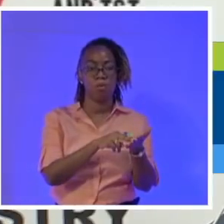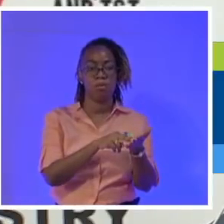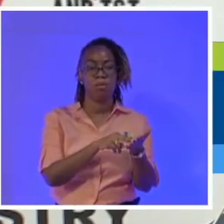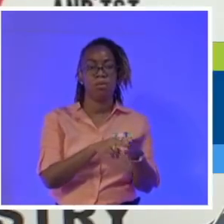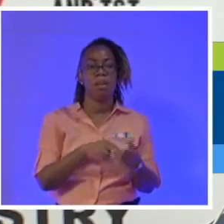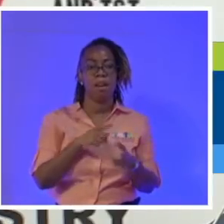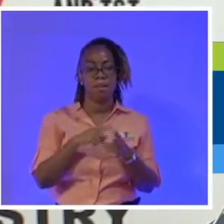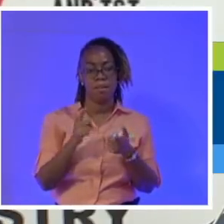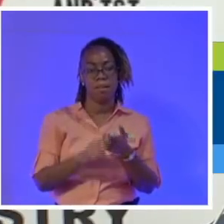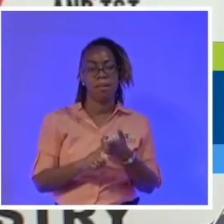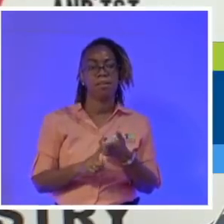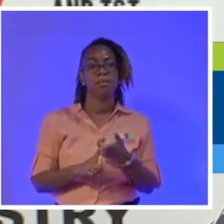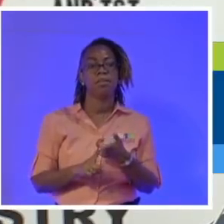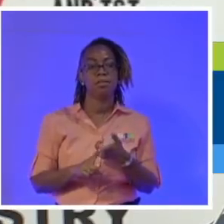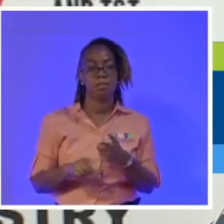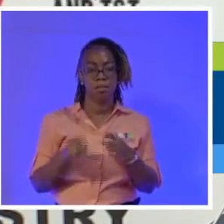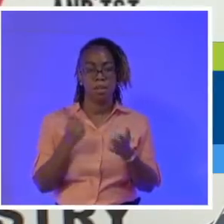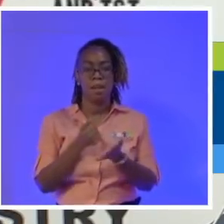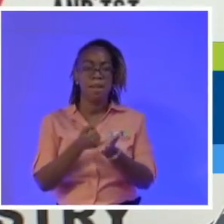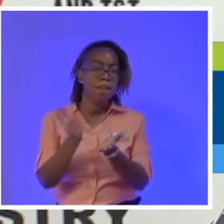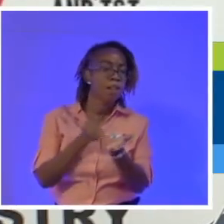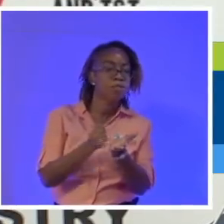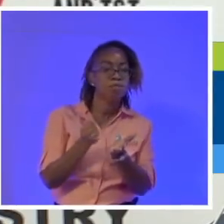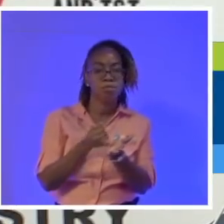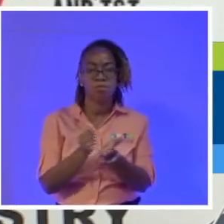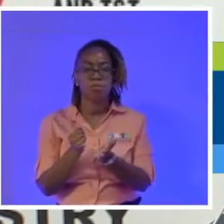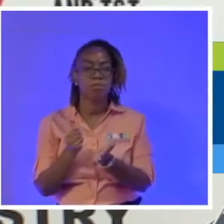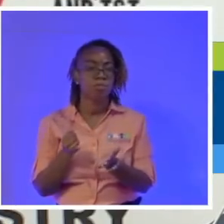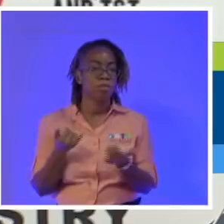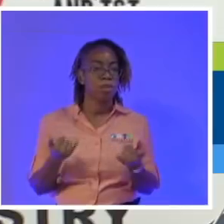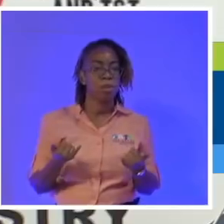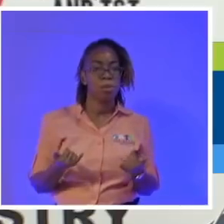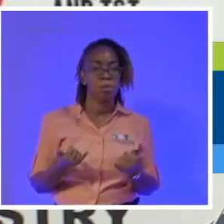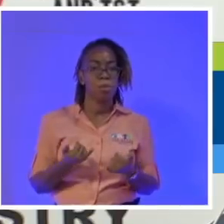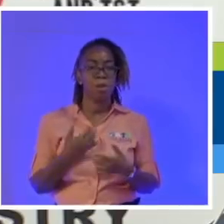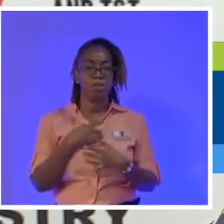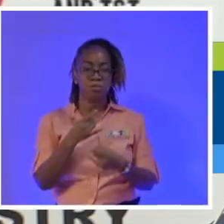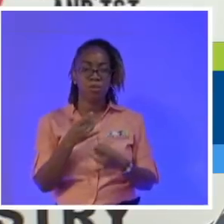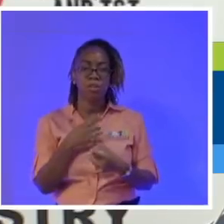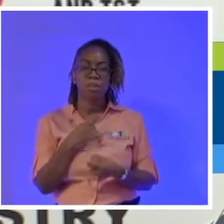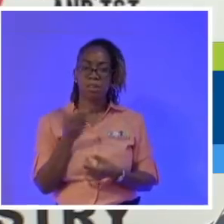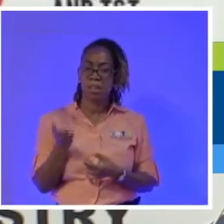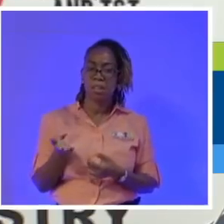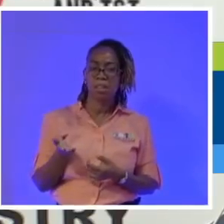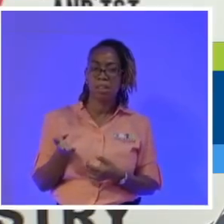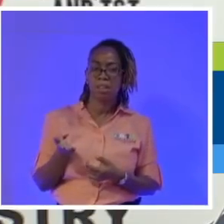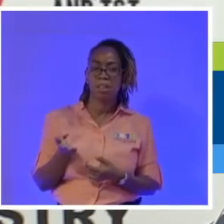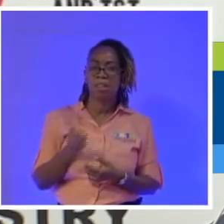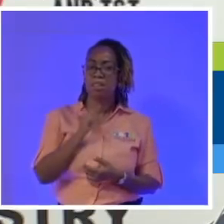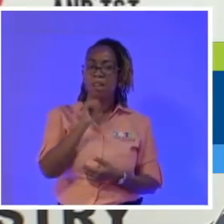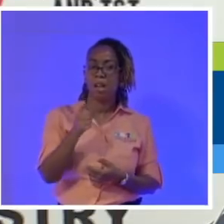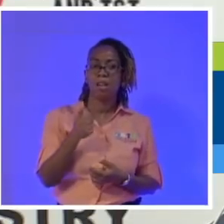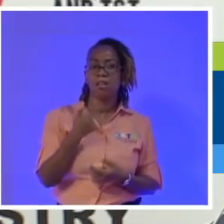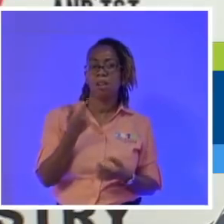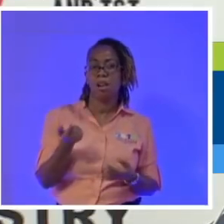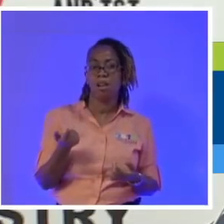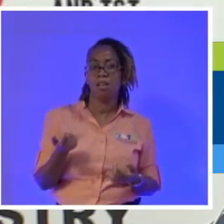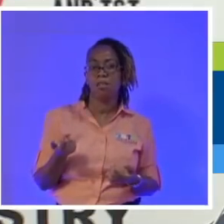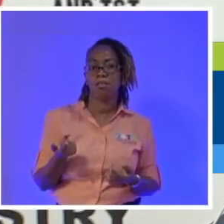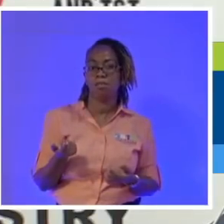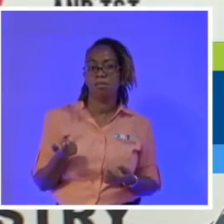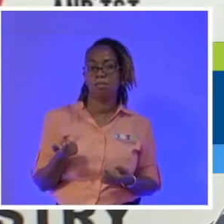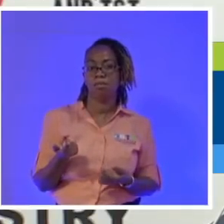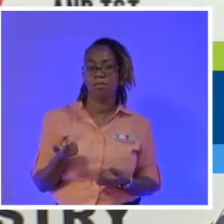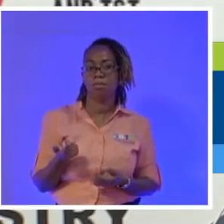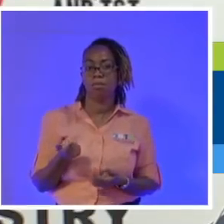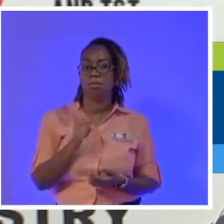with. So what is interesting is that I am not doubting the